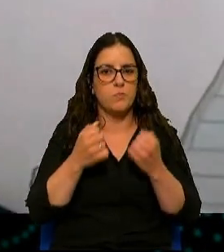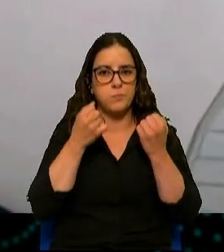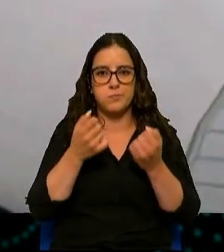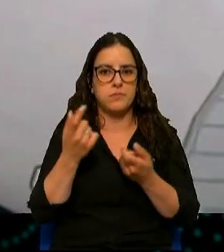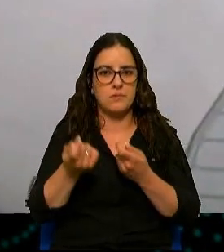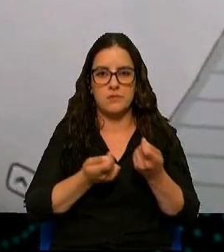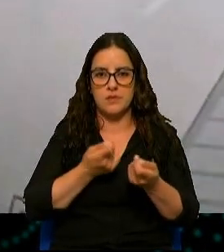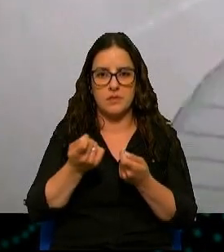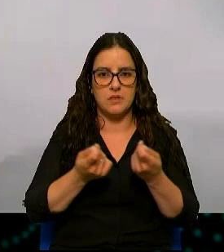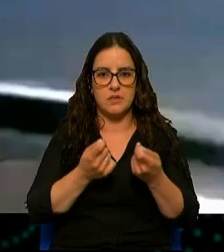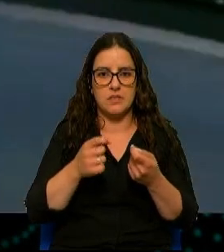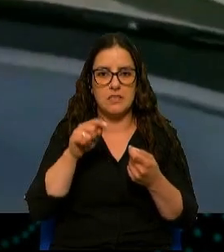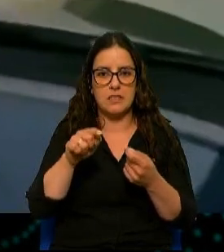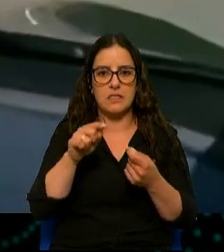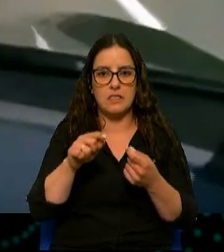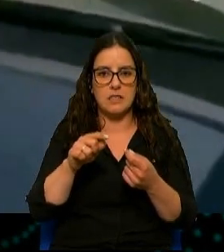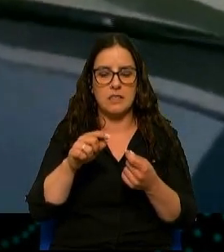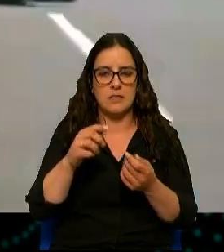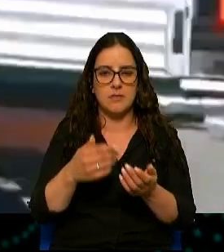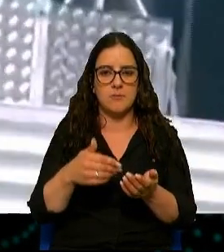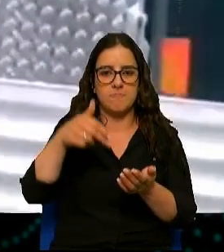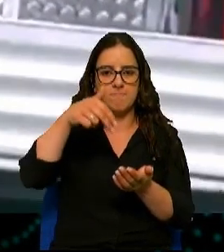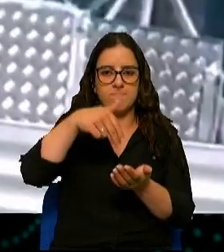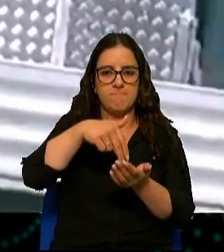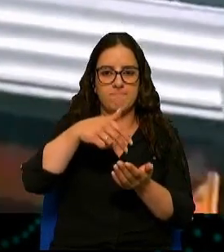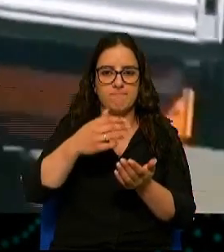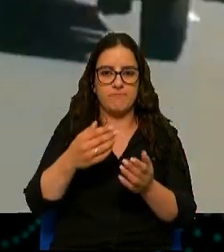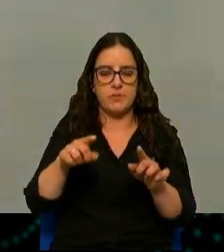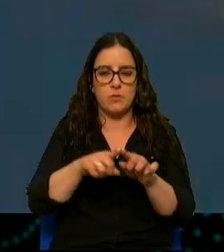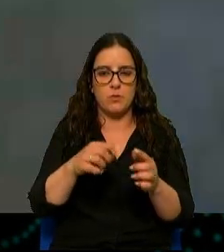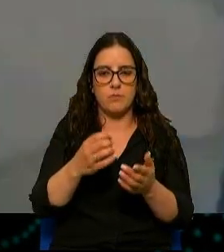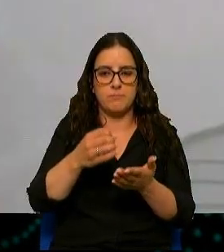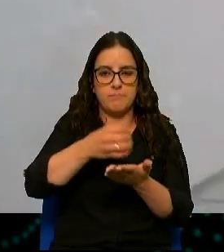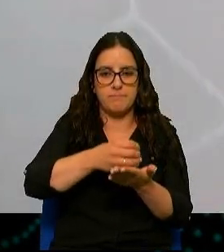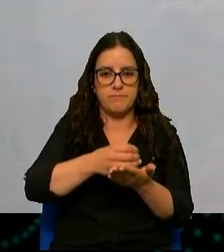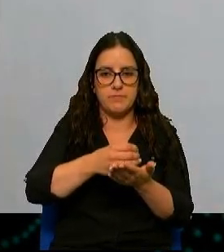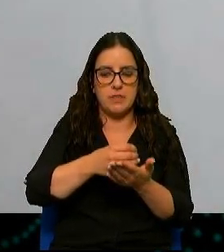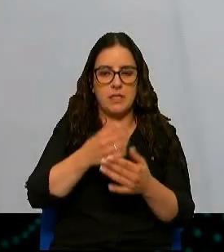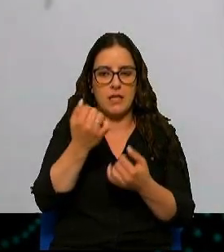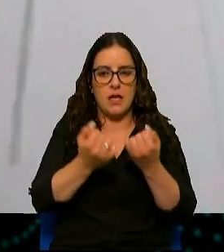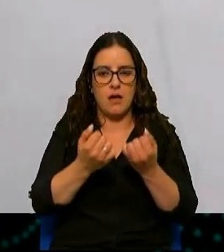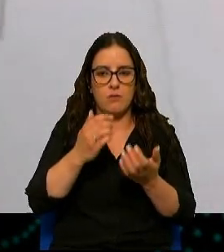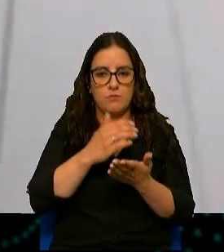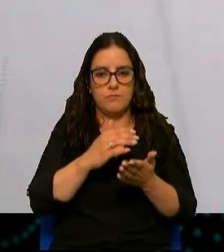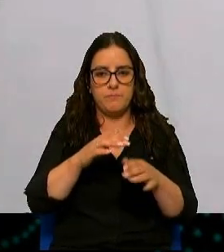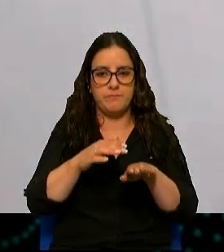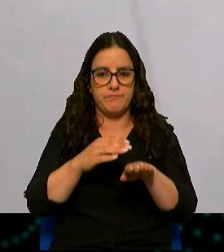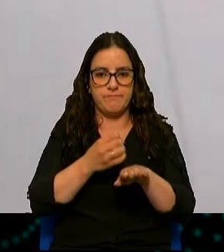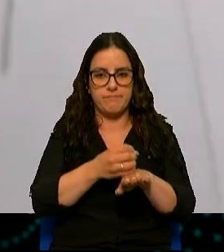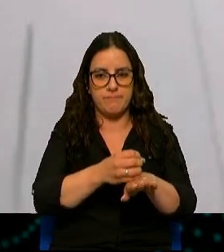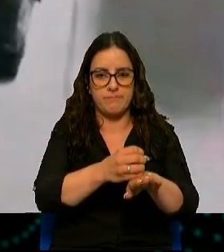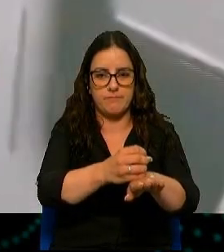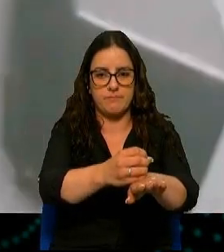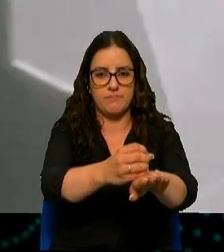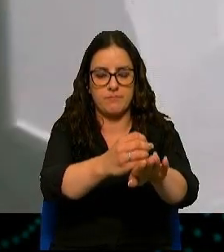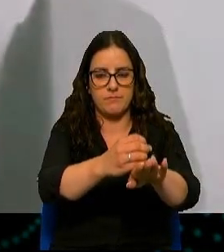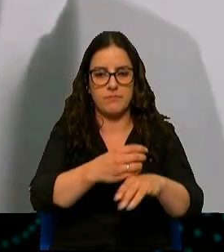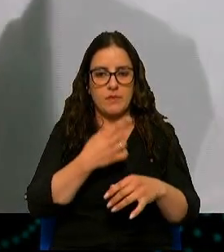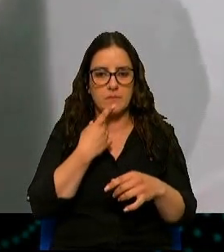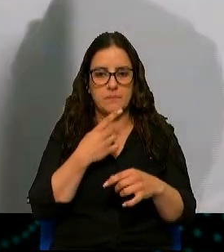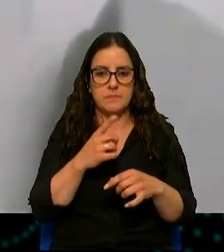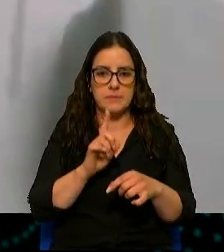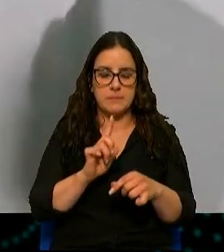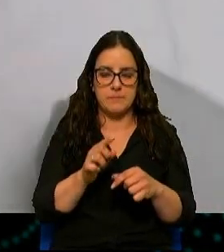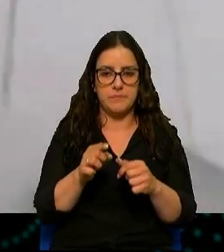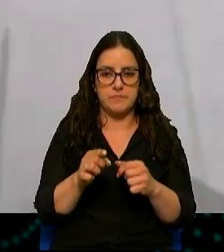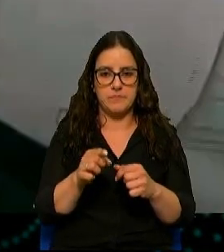fact that traffic lights are sitting on top of a moving vehicle. And it makes some fundamental misunderstandings about the context of the scene that's happening. So this